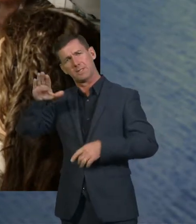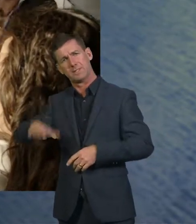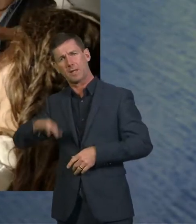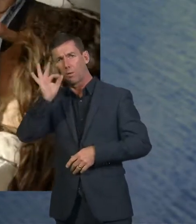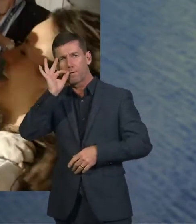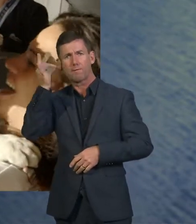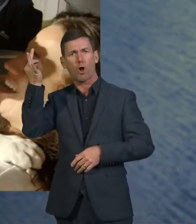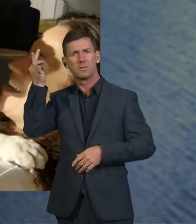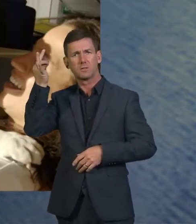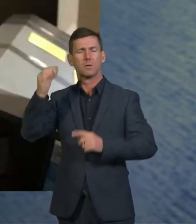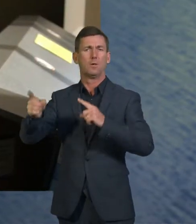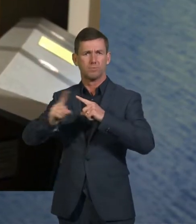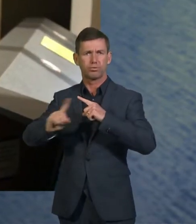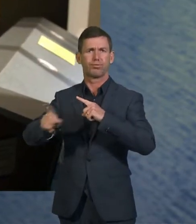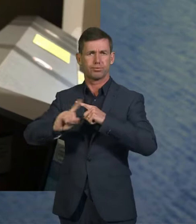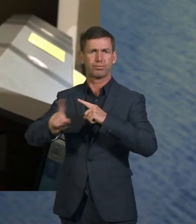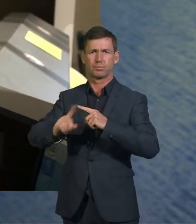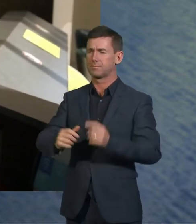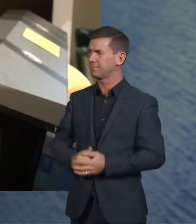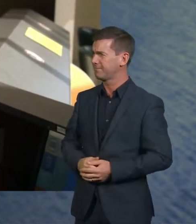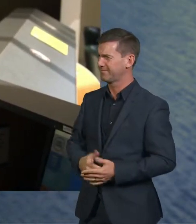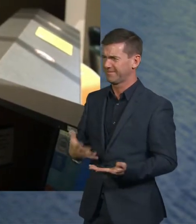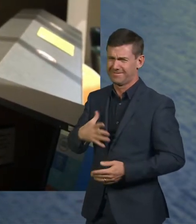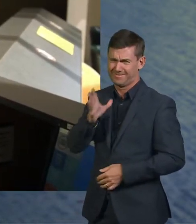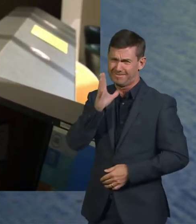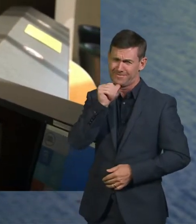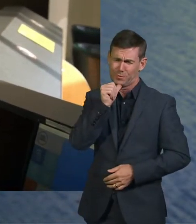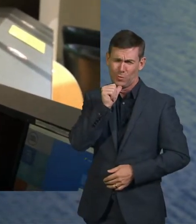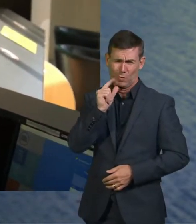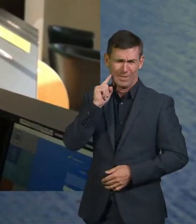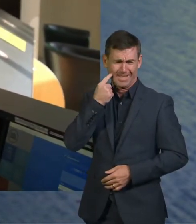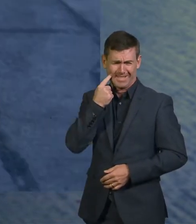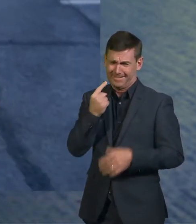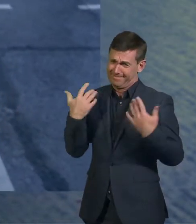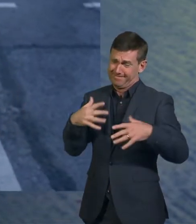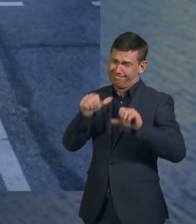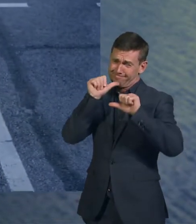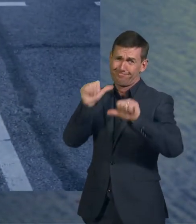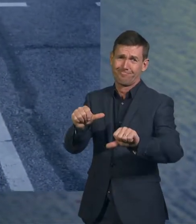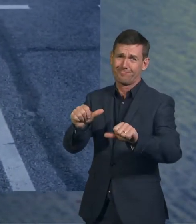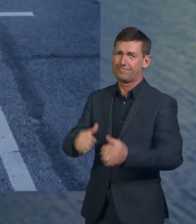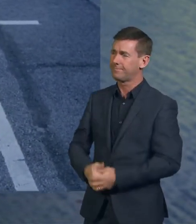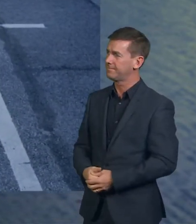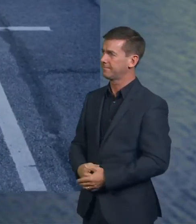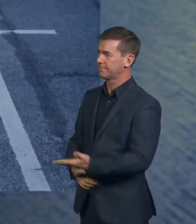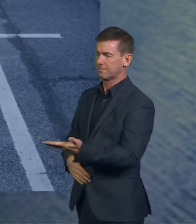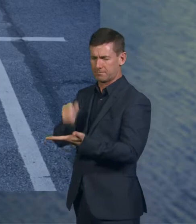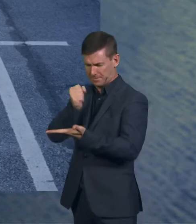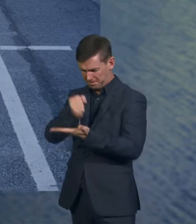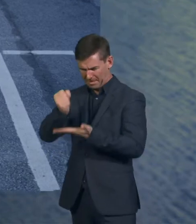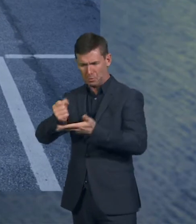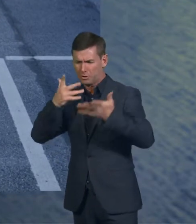France. Oh, he's so nice, so cute. Yeah. Passport checked and cleared for